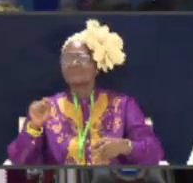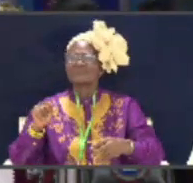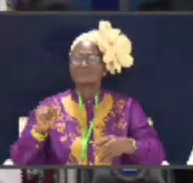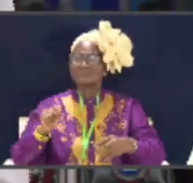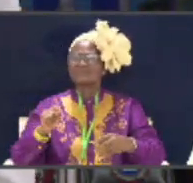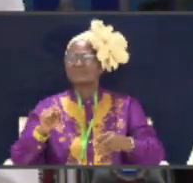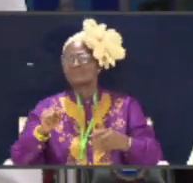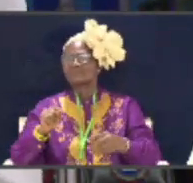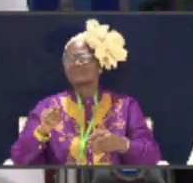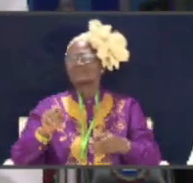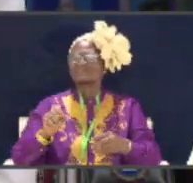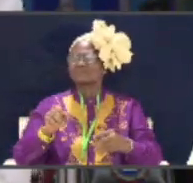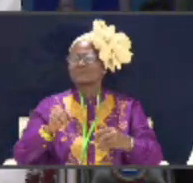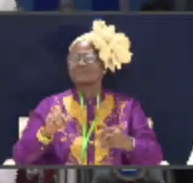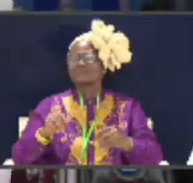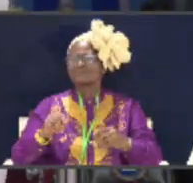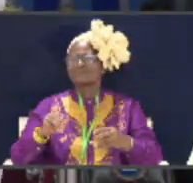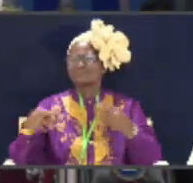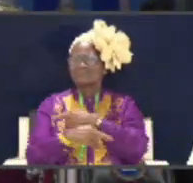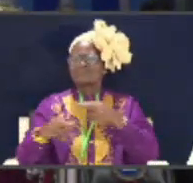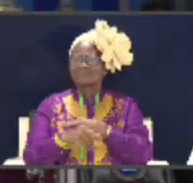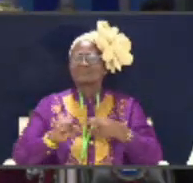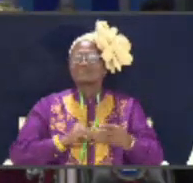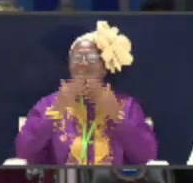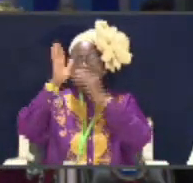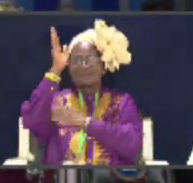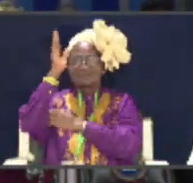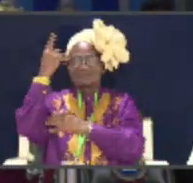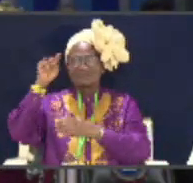God. I thank God for those in the kitchen.